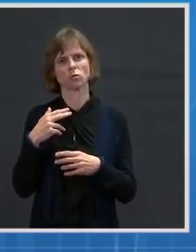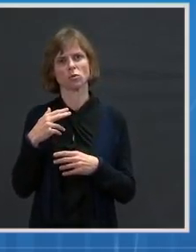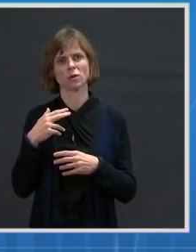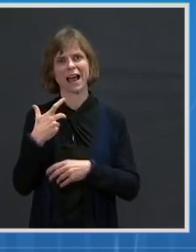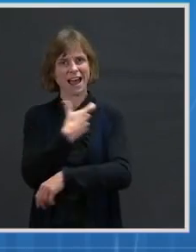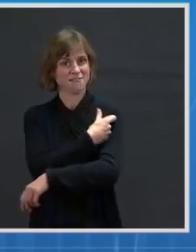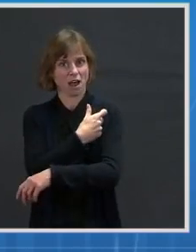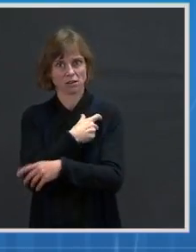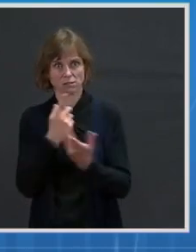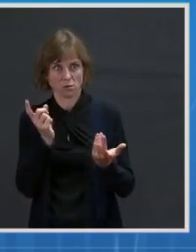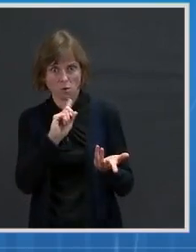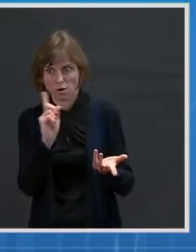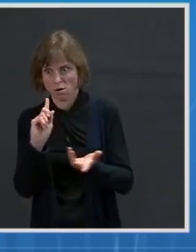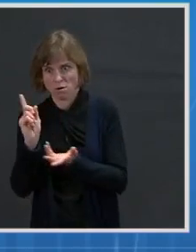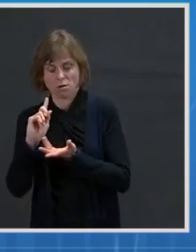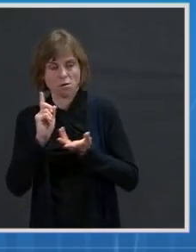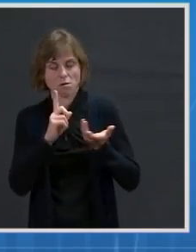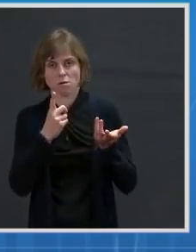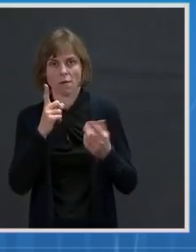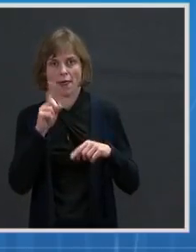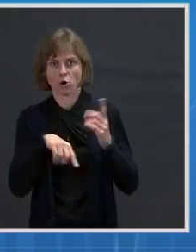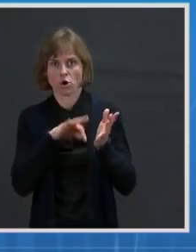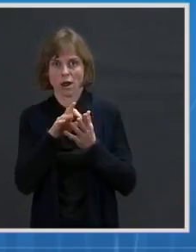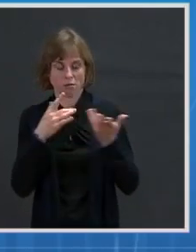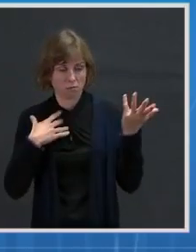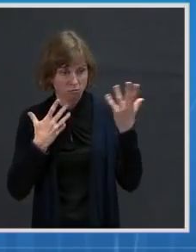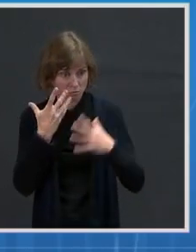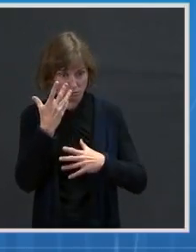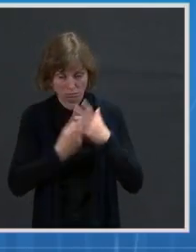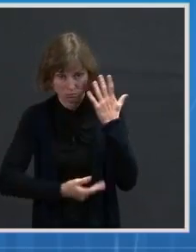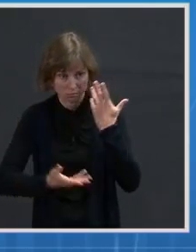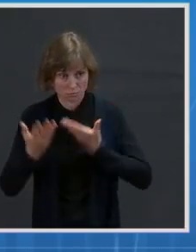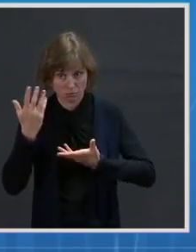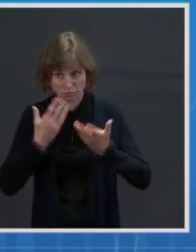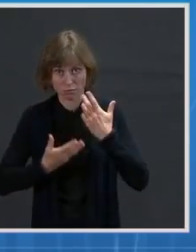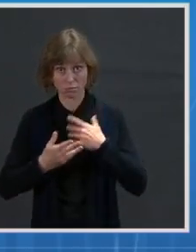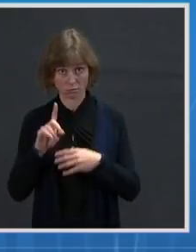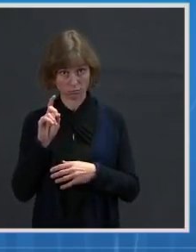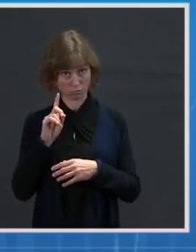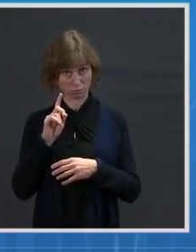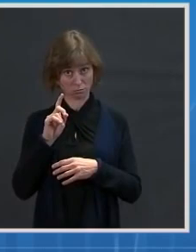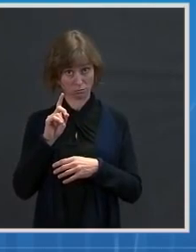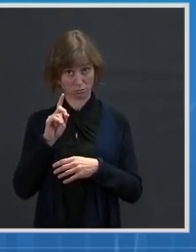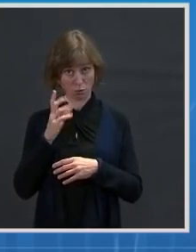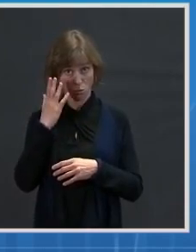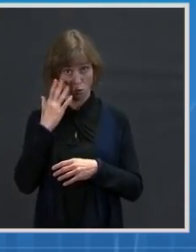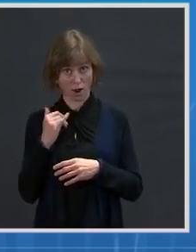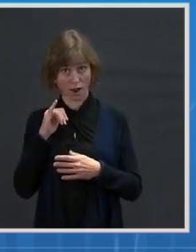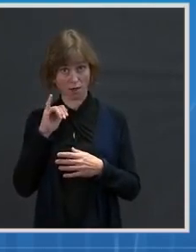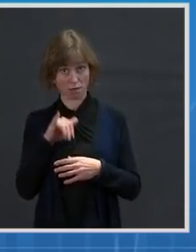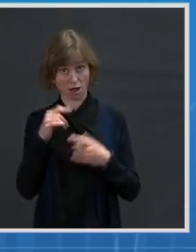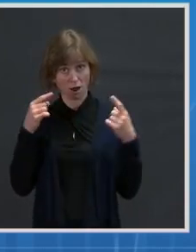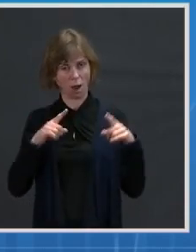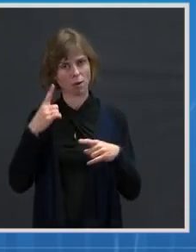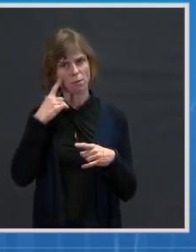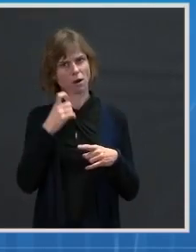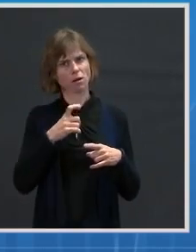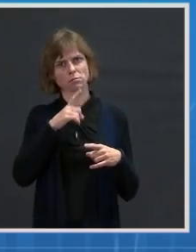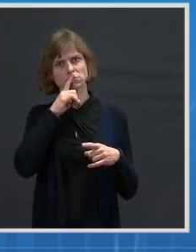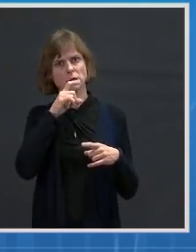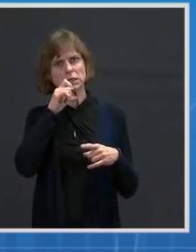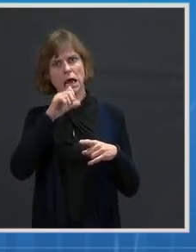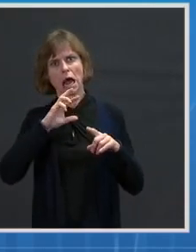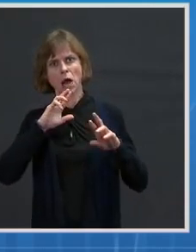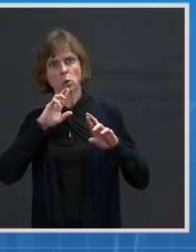be accounted for. And there was a question of whether that was due to a lag of reporting from